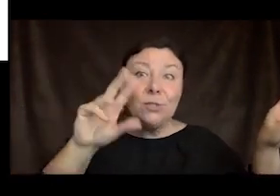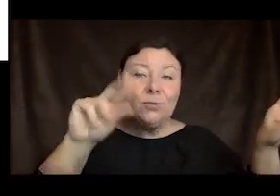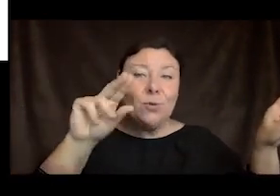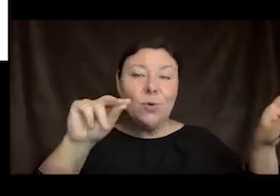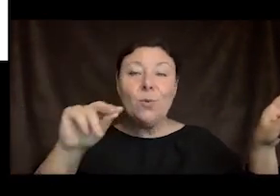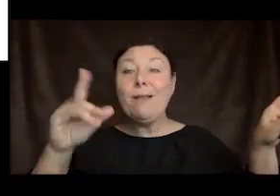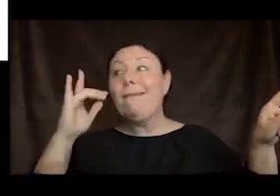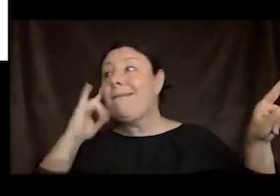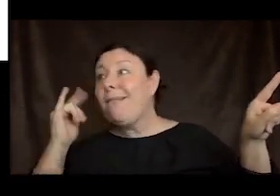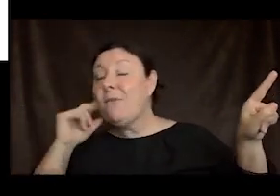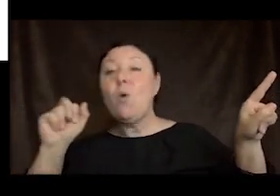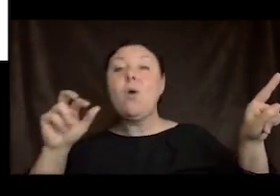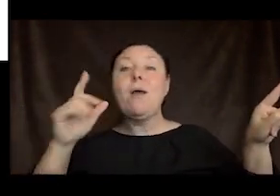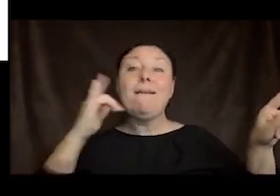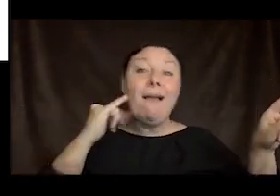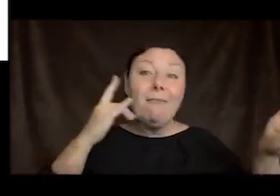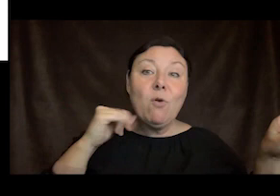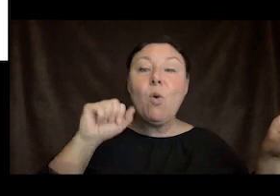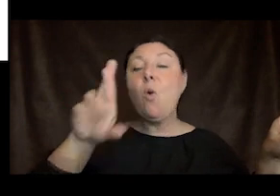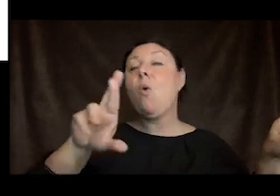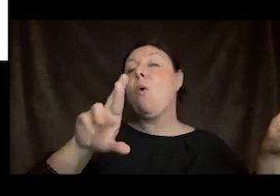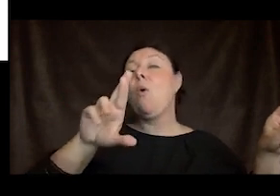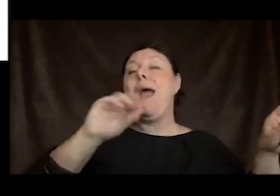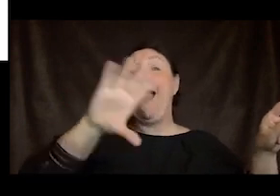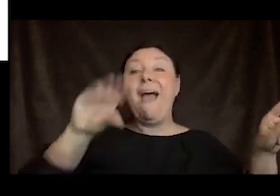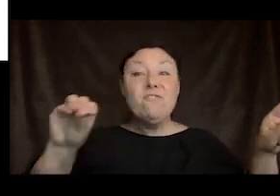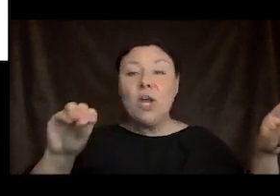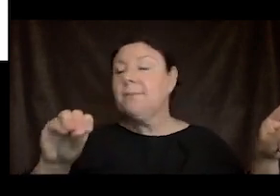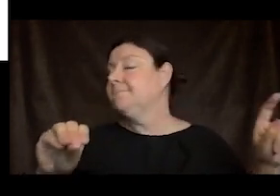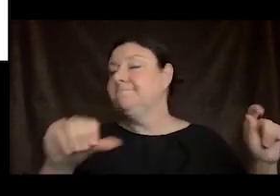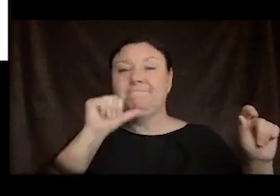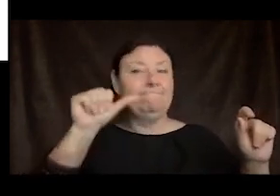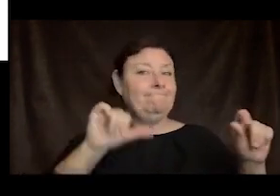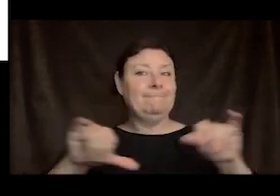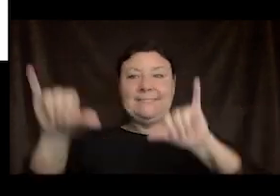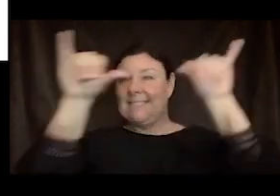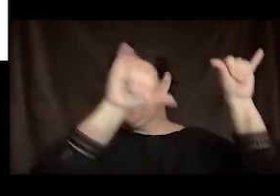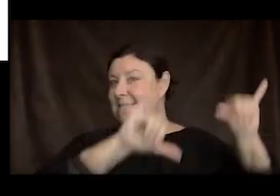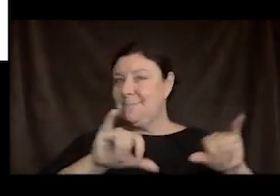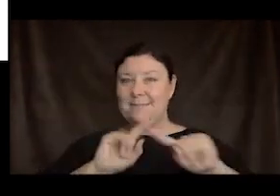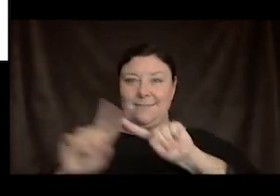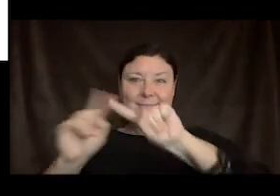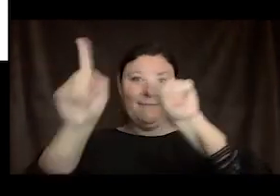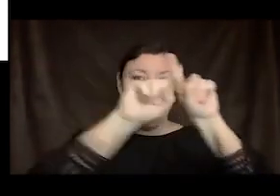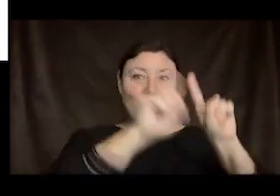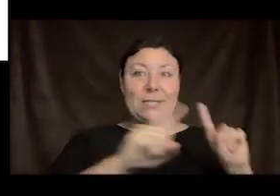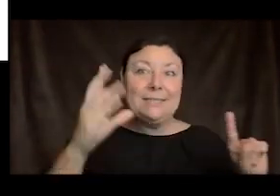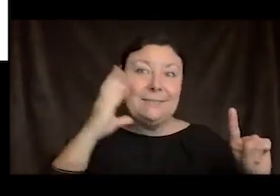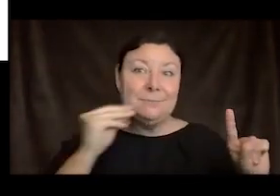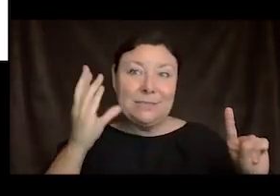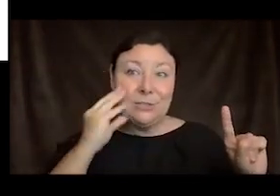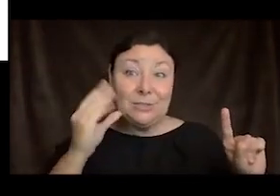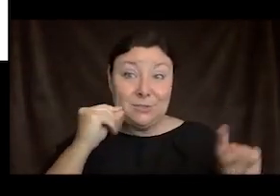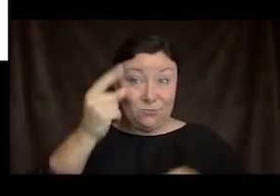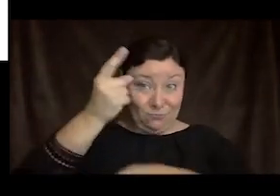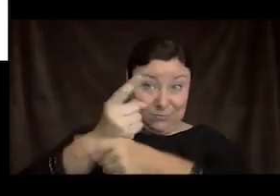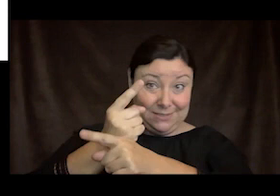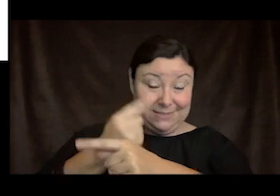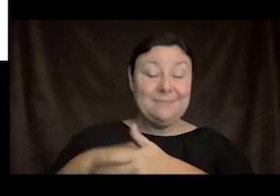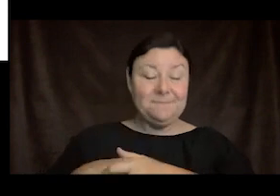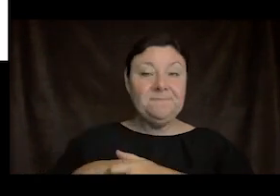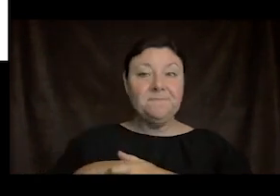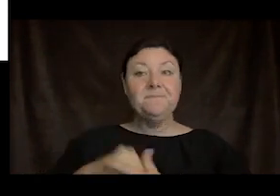or South Africa. So the geographic location has a lot to do with, again, that context that I talked